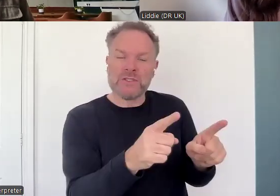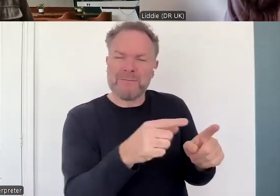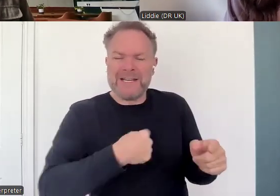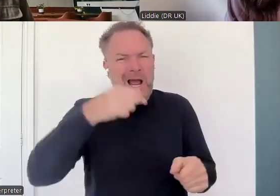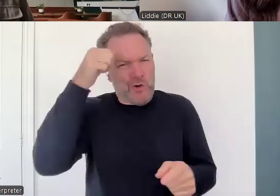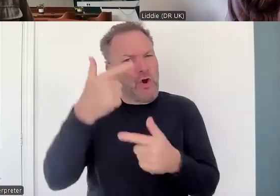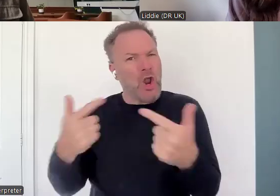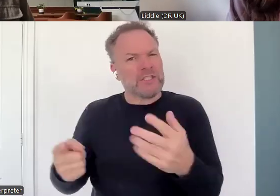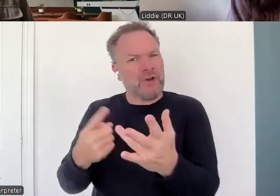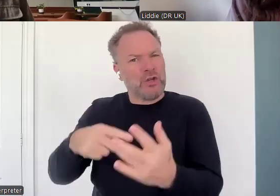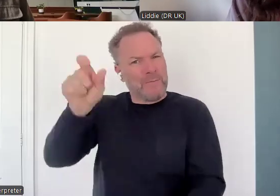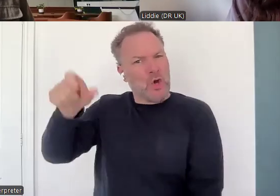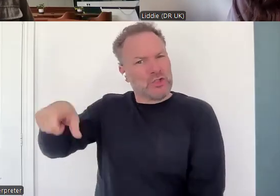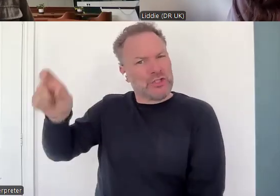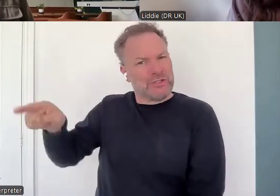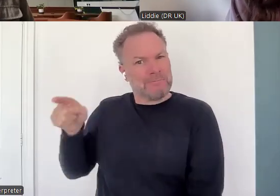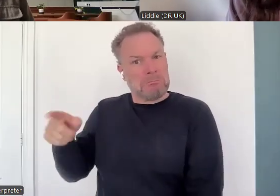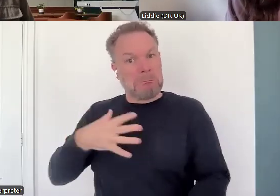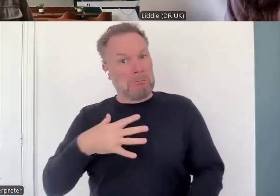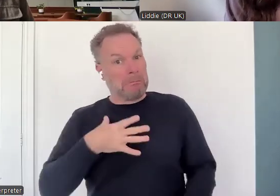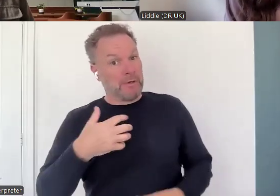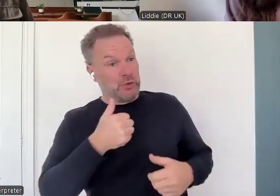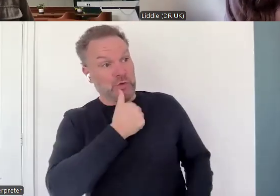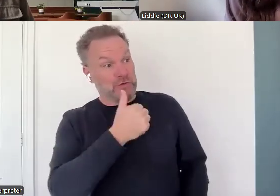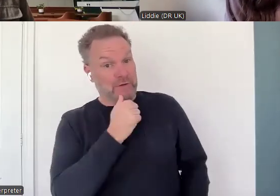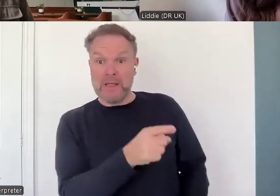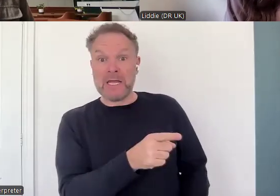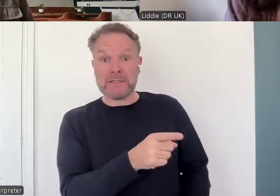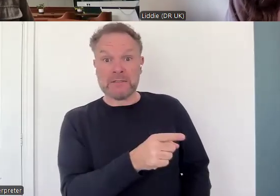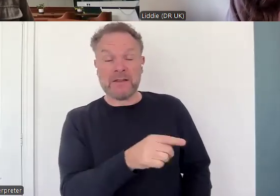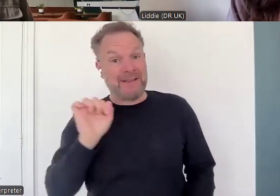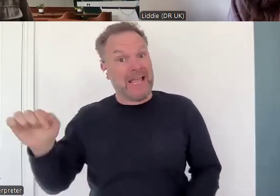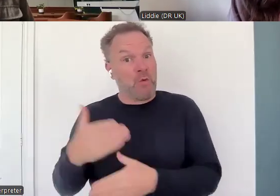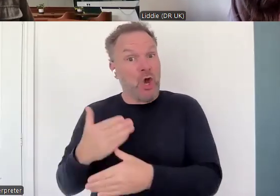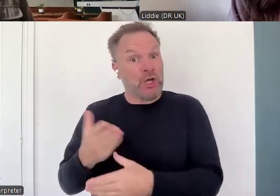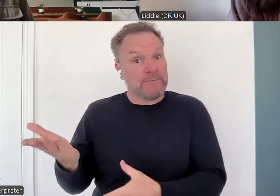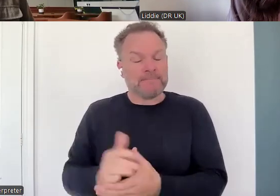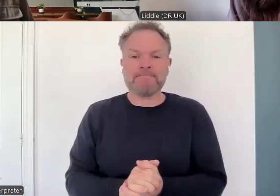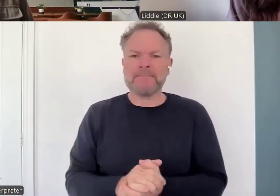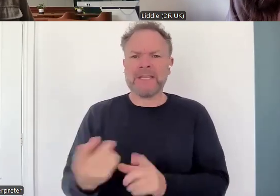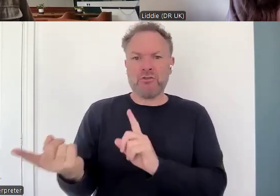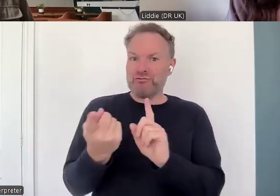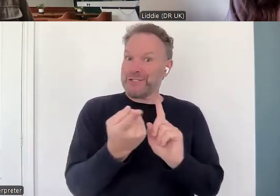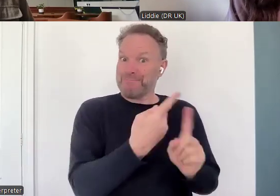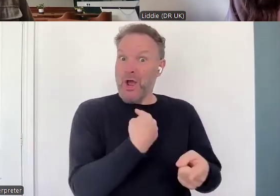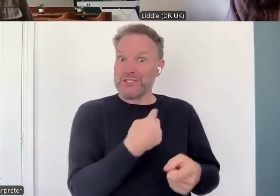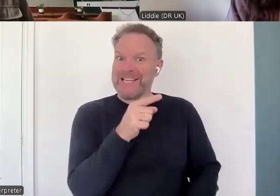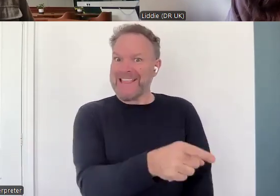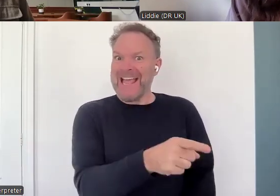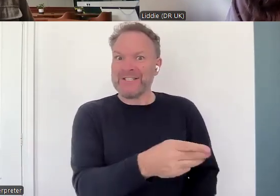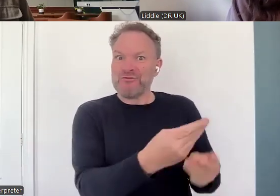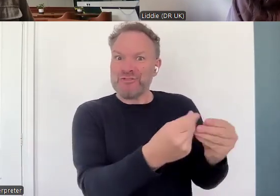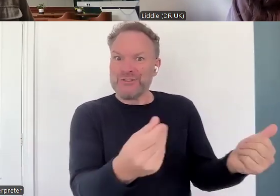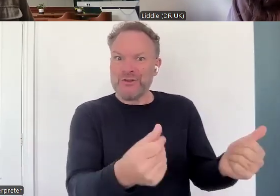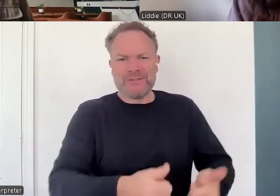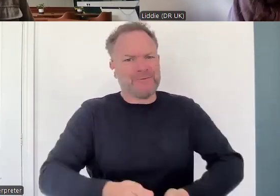people from other sectors who have found it really useful for their work. And the response to this resource has been really